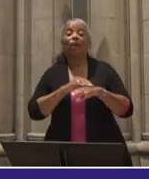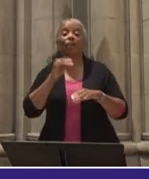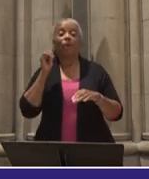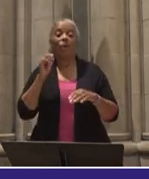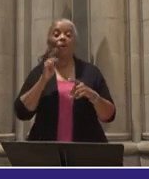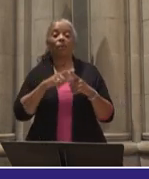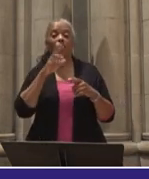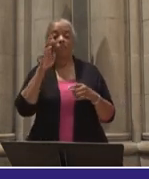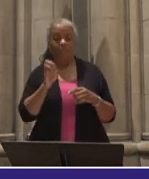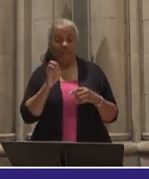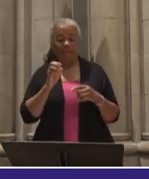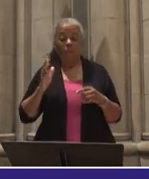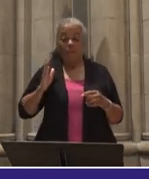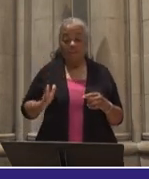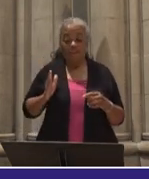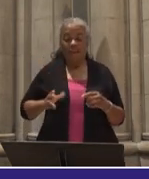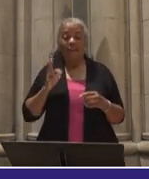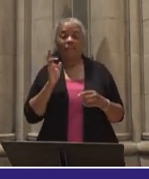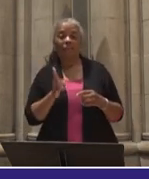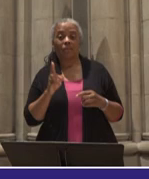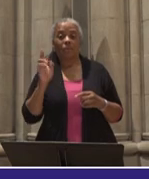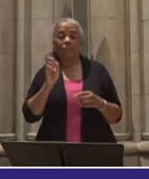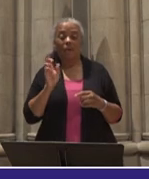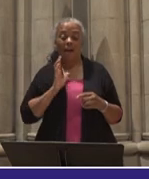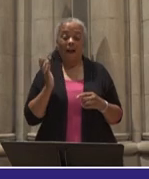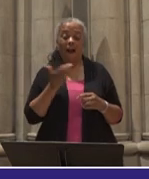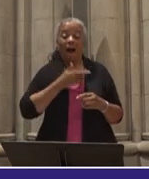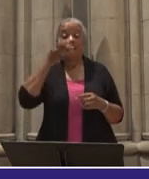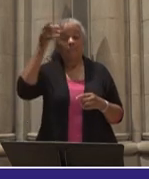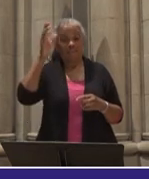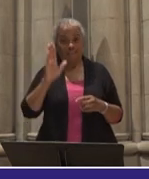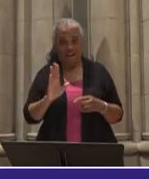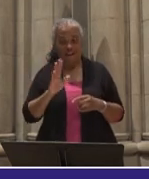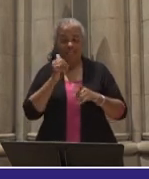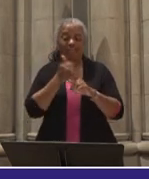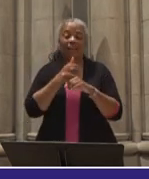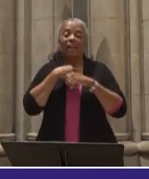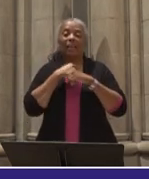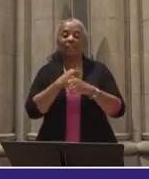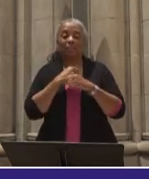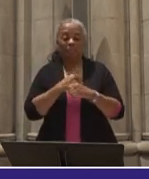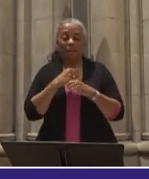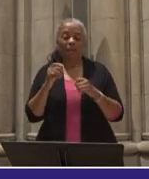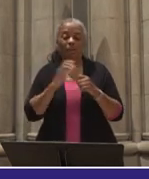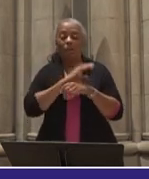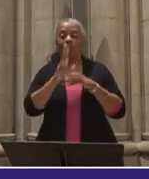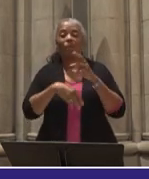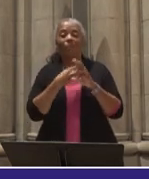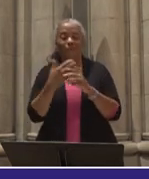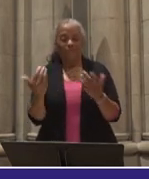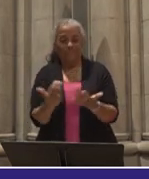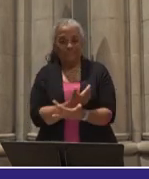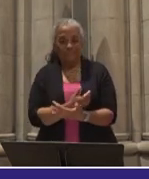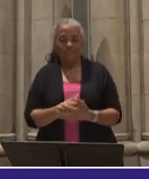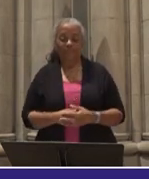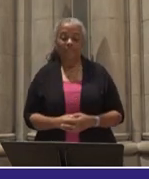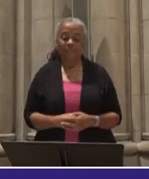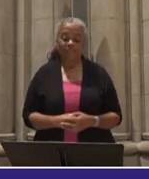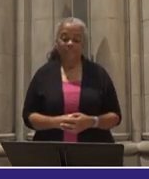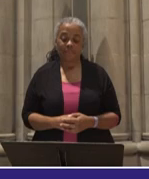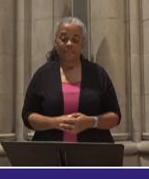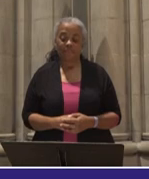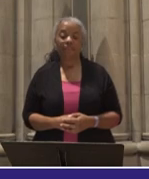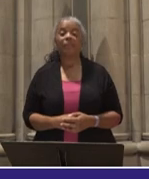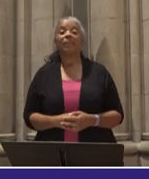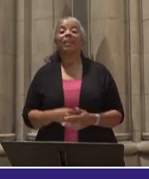call to be on the side of history where our God is making the whole world new.